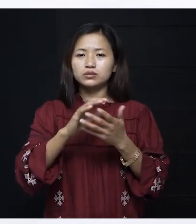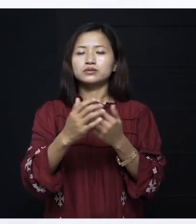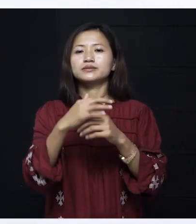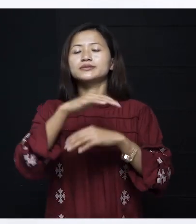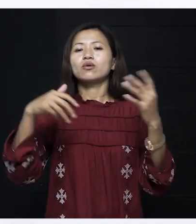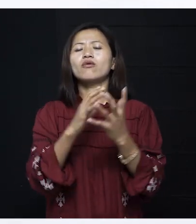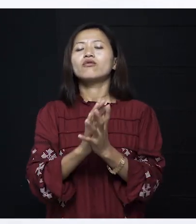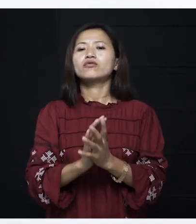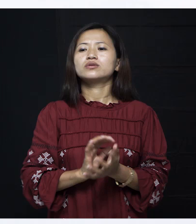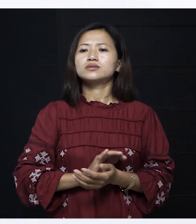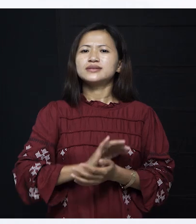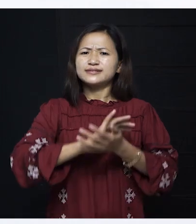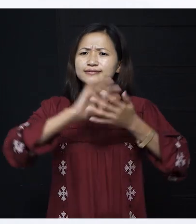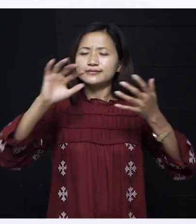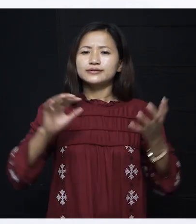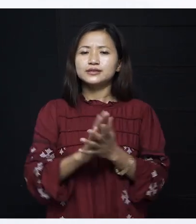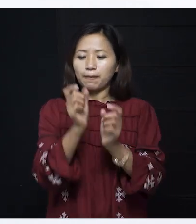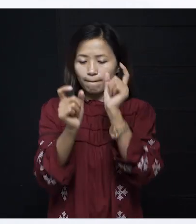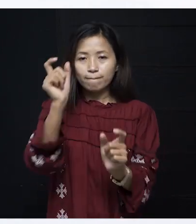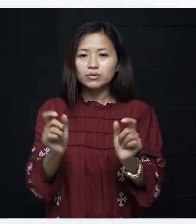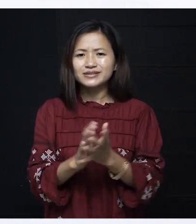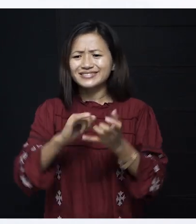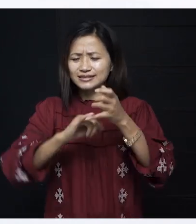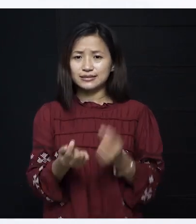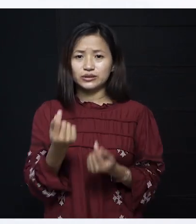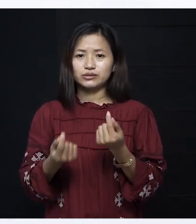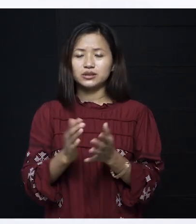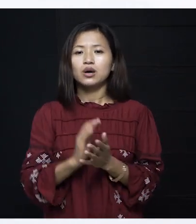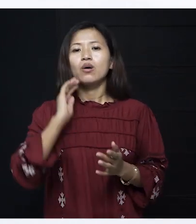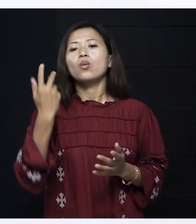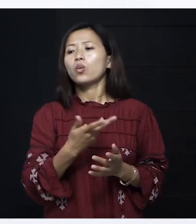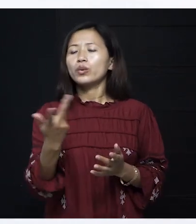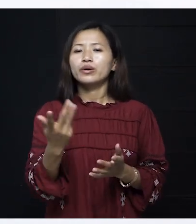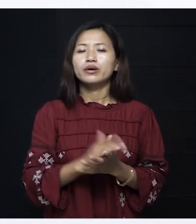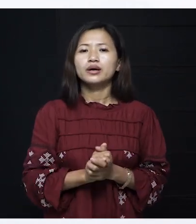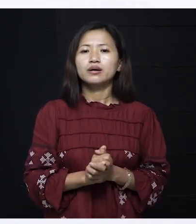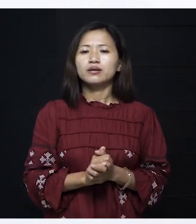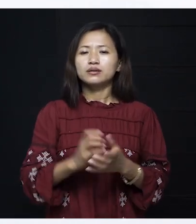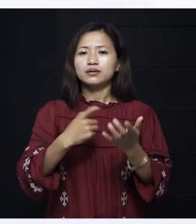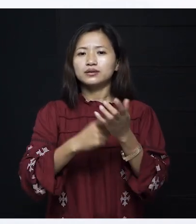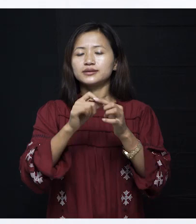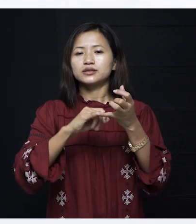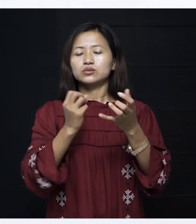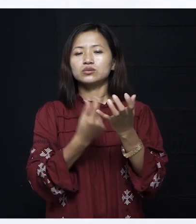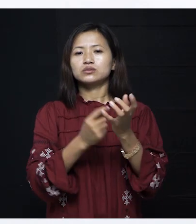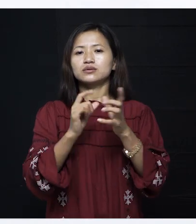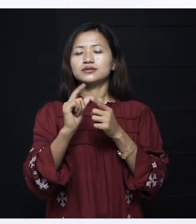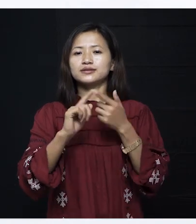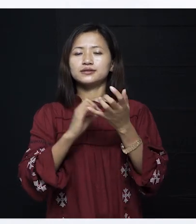overpopulation means, okay, what it meant is, this is a situation where the resources, okay,